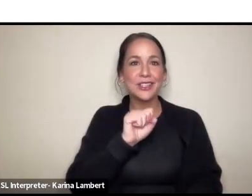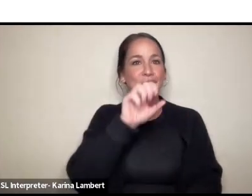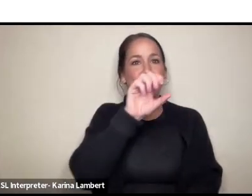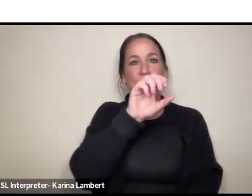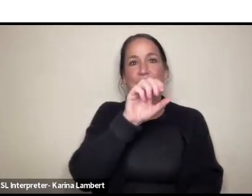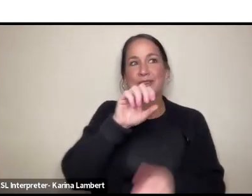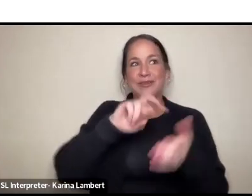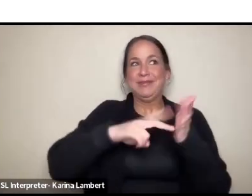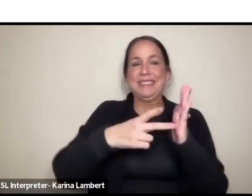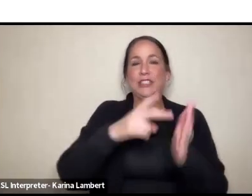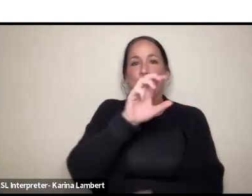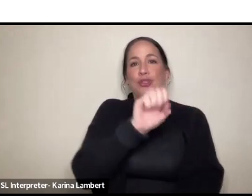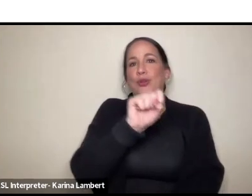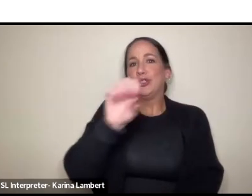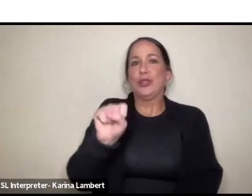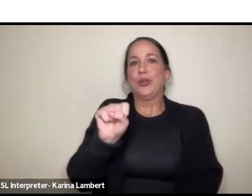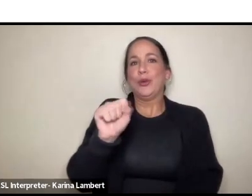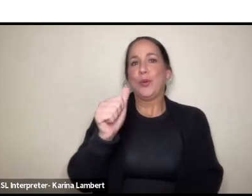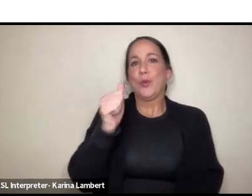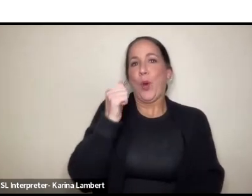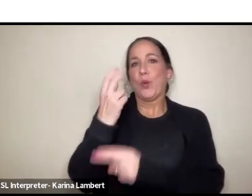not use